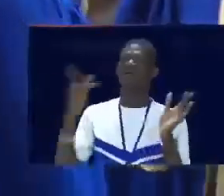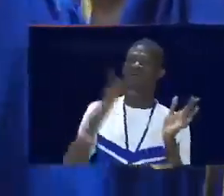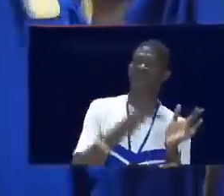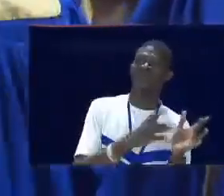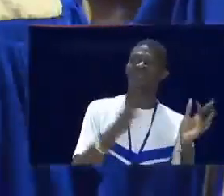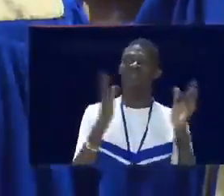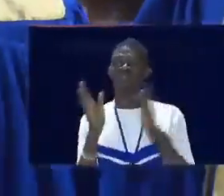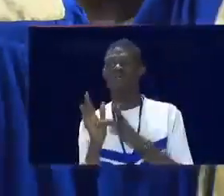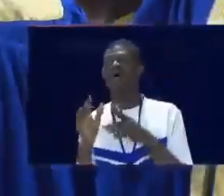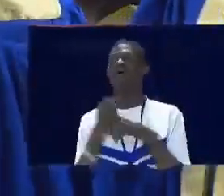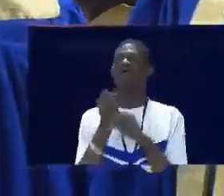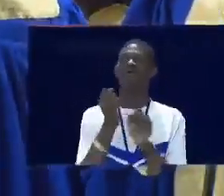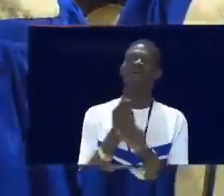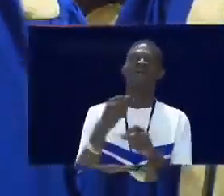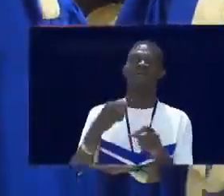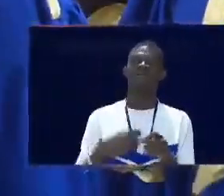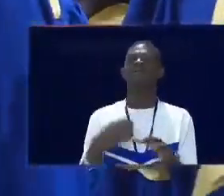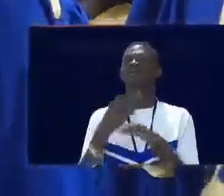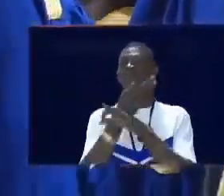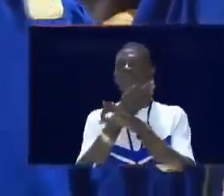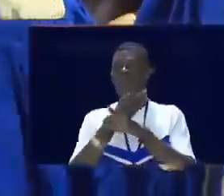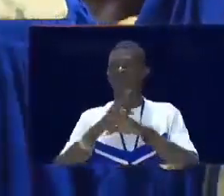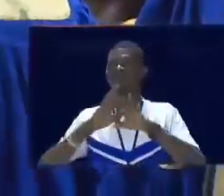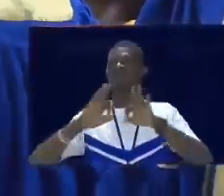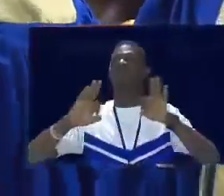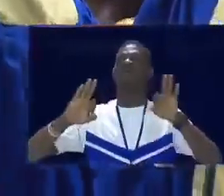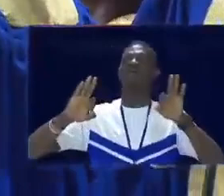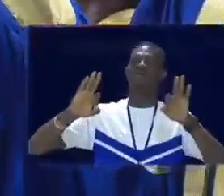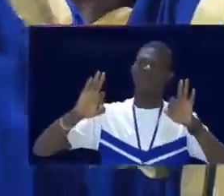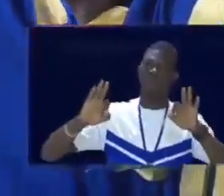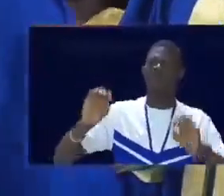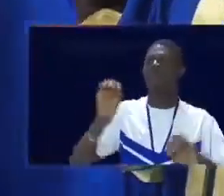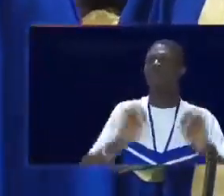Yes, Jesus set me free.